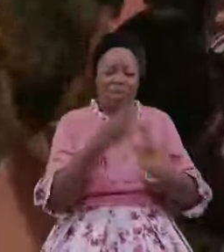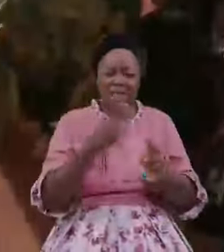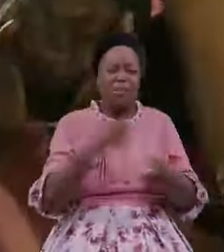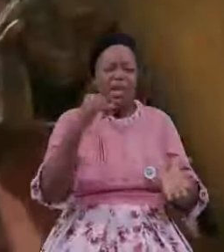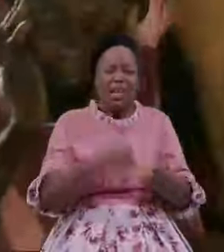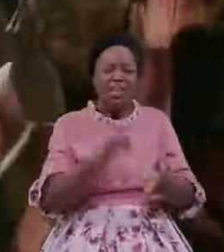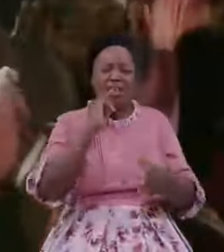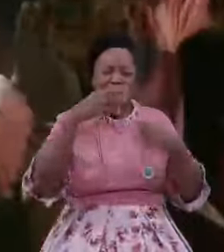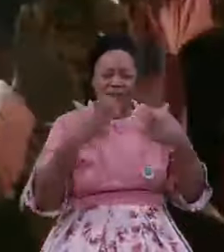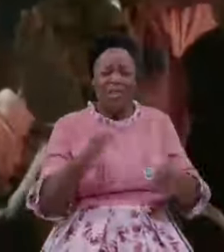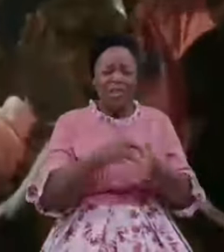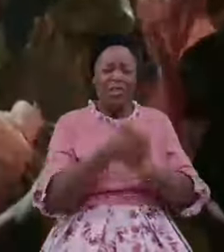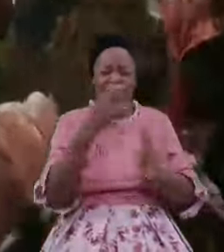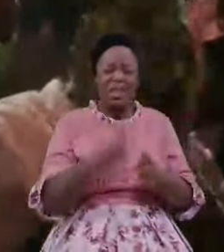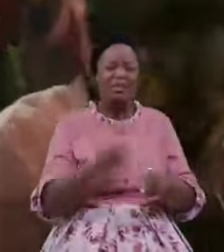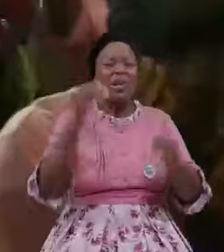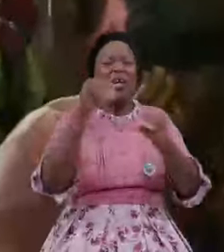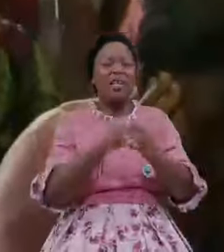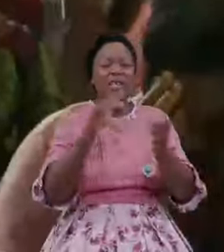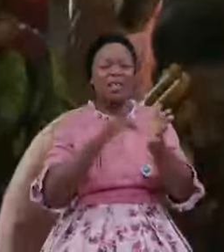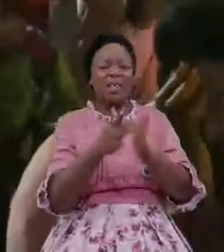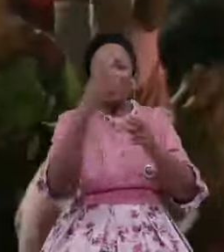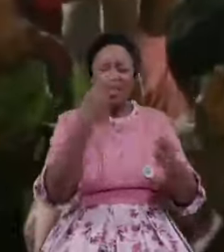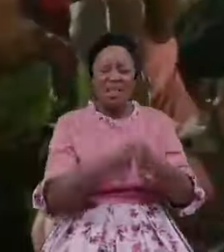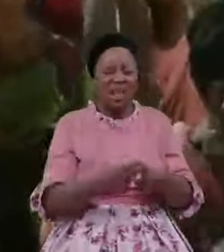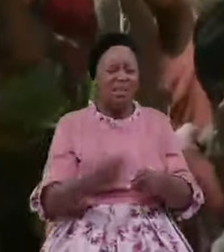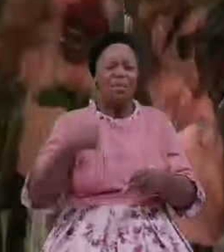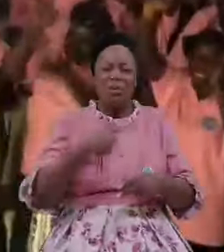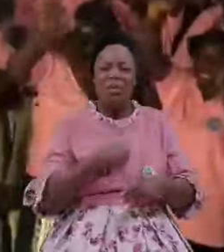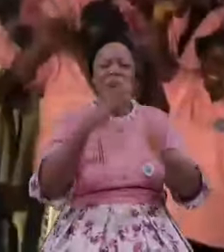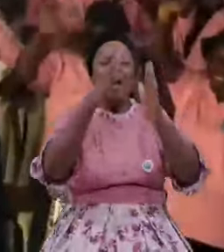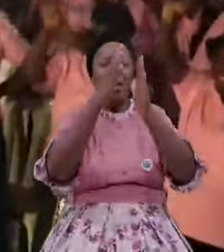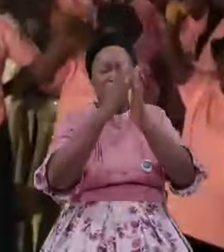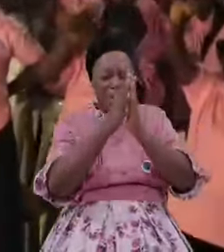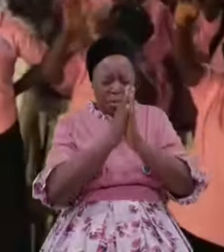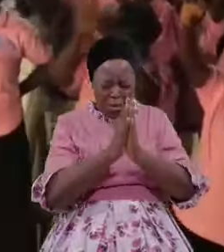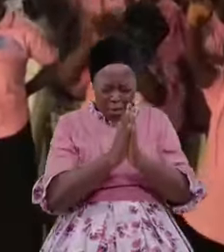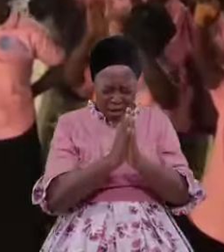In Jesus' name we pray.